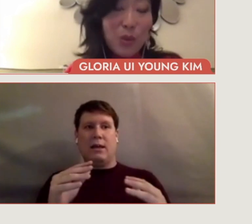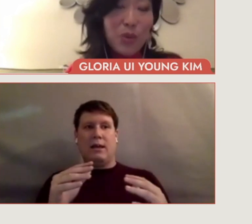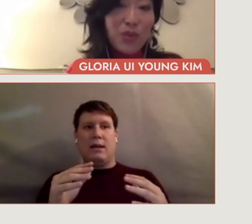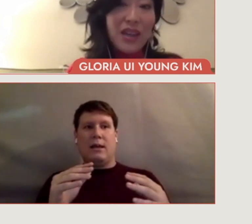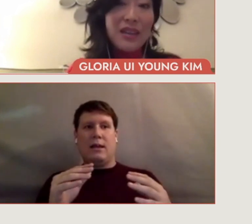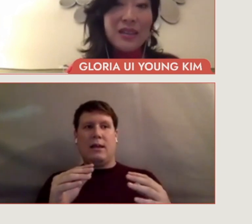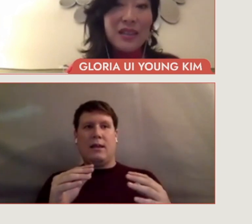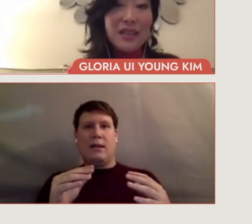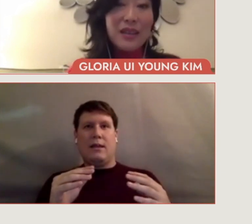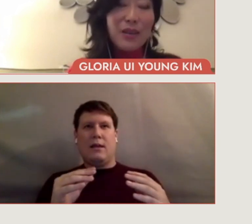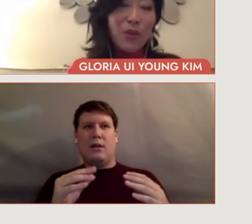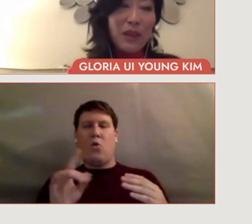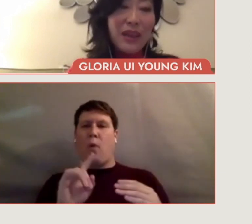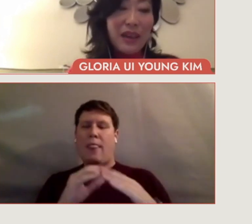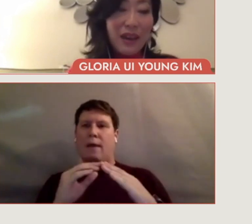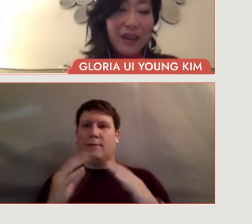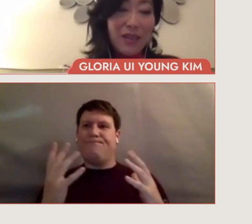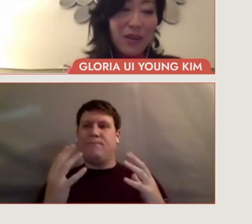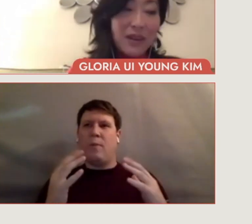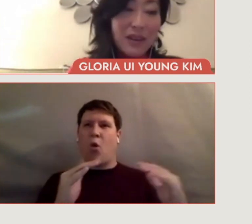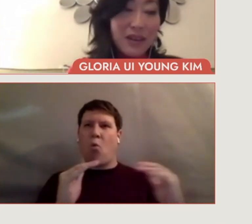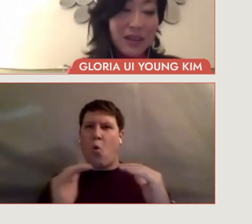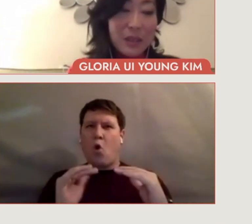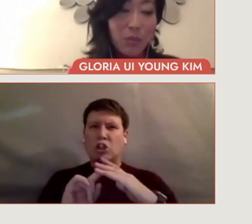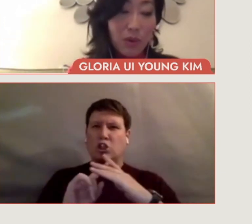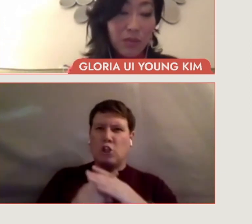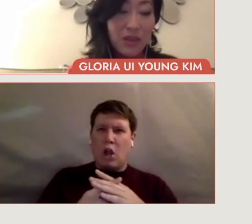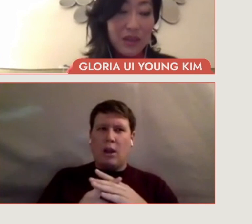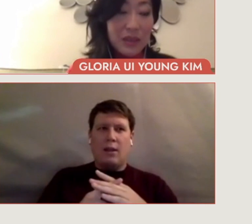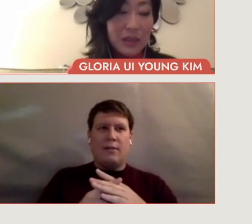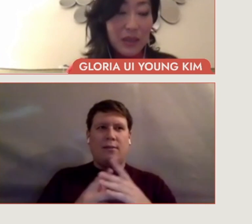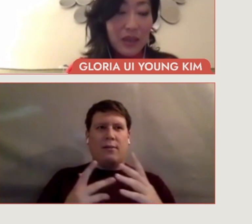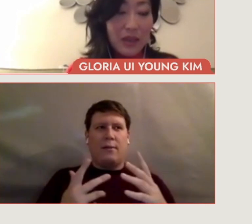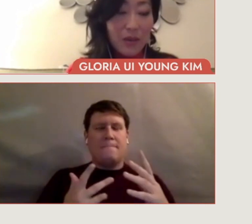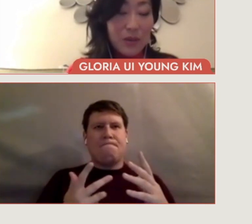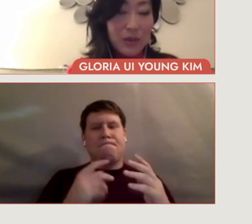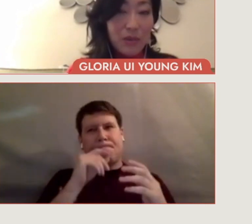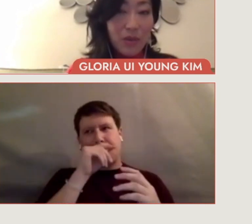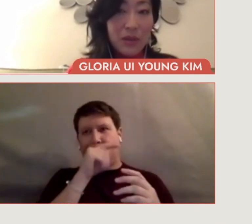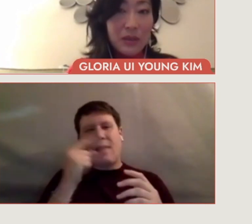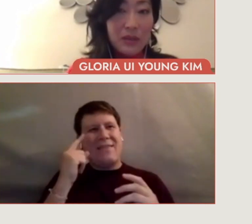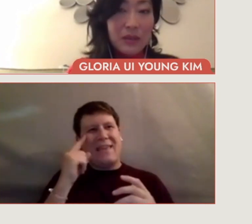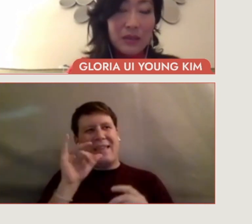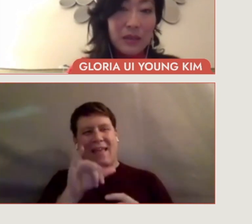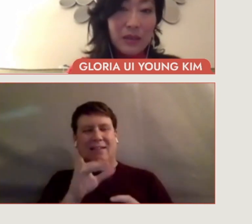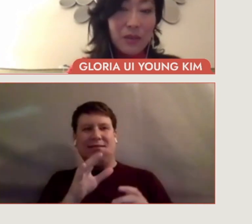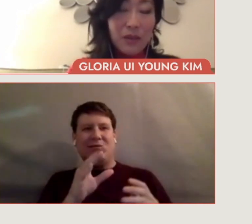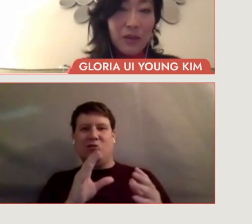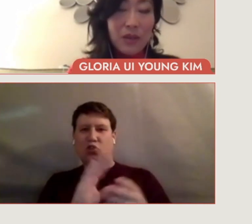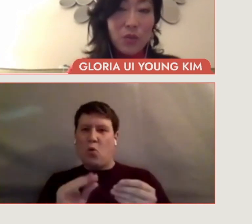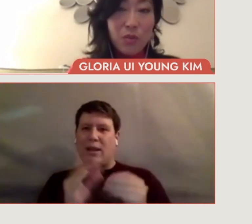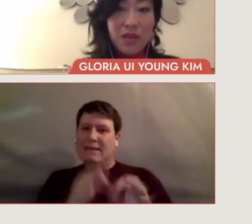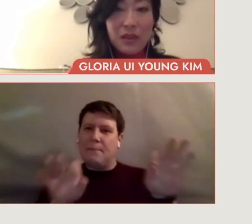been told, right? And, you know, like, I thought it's important because, you know, as an immigrant and as a,